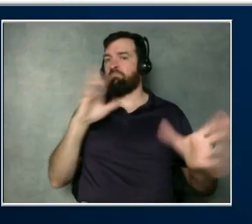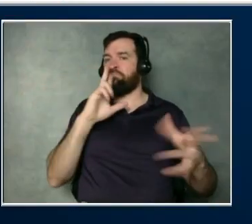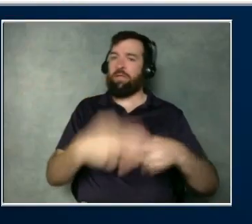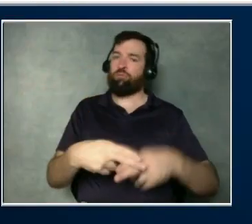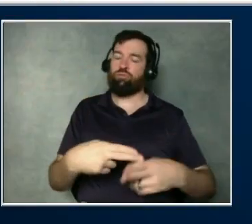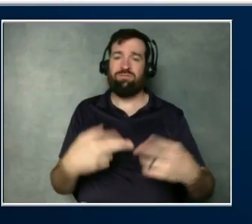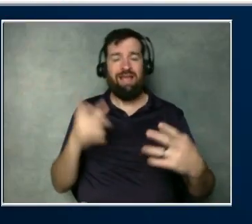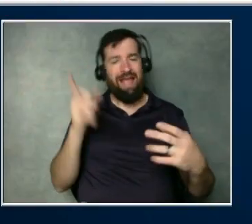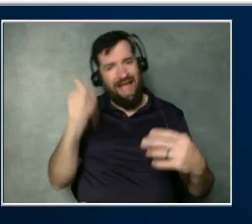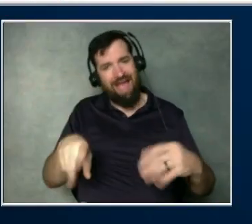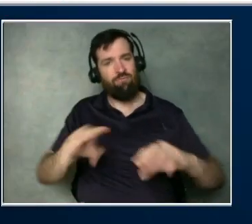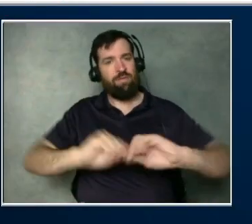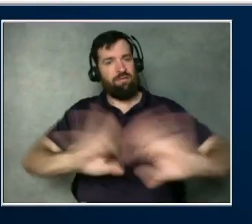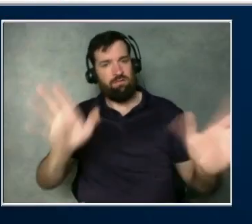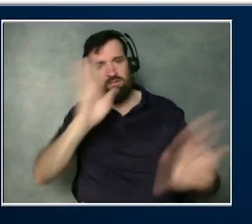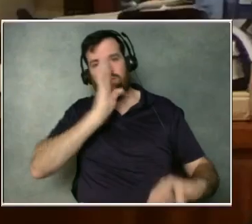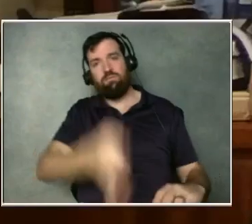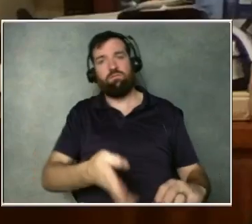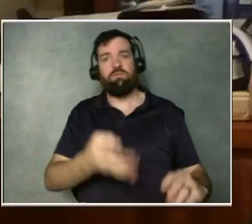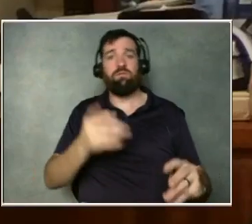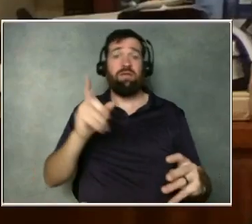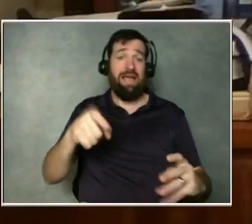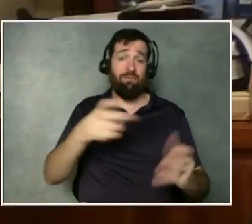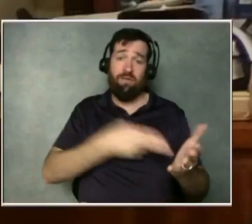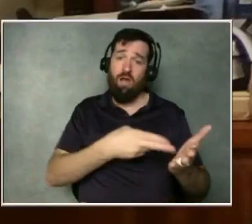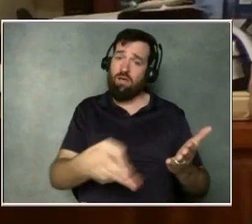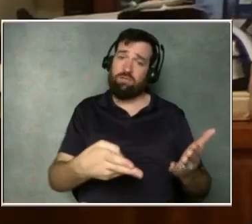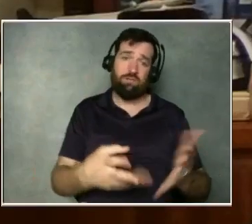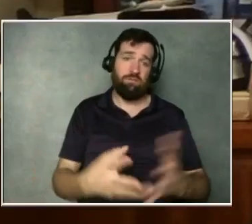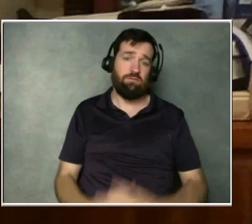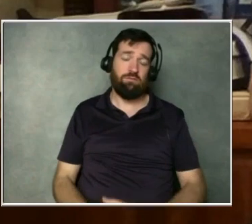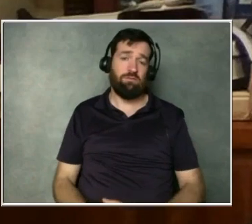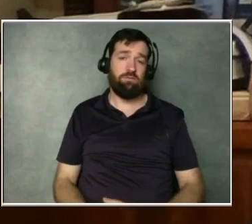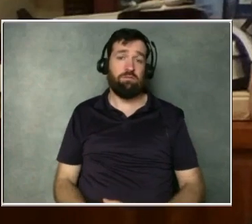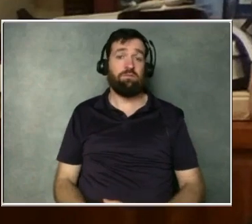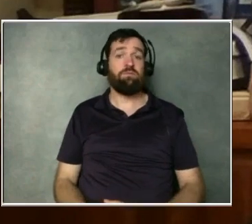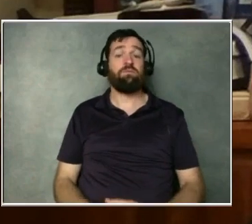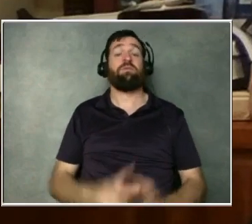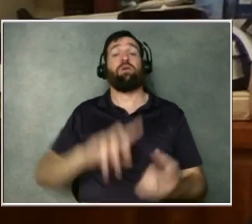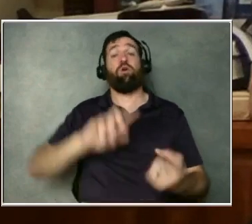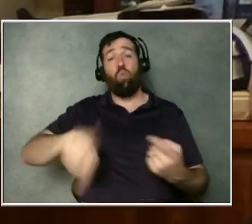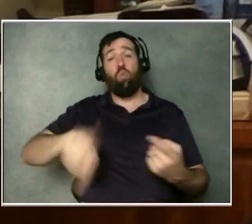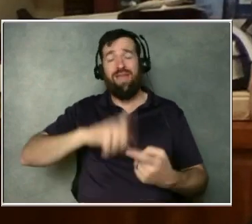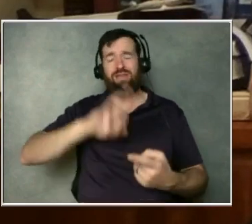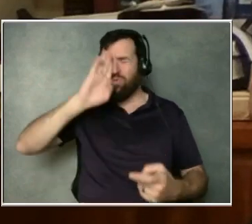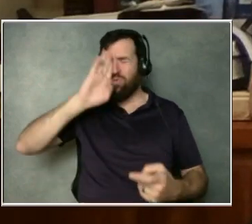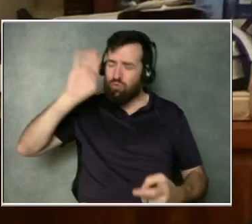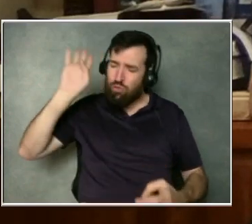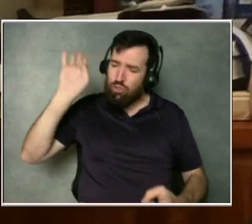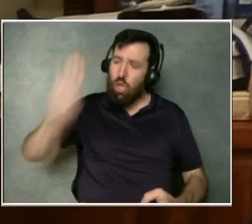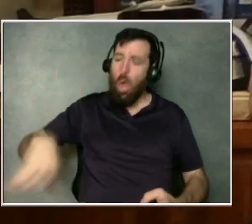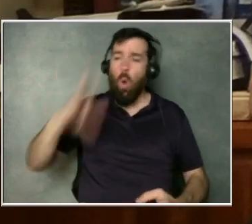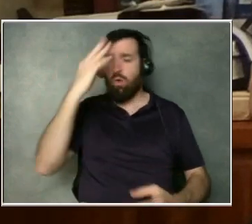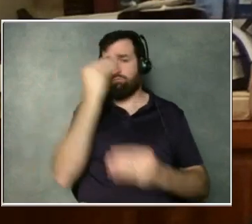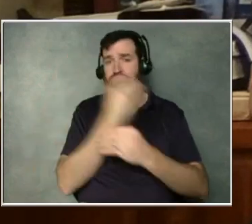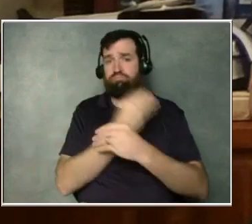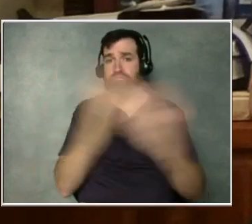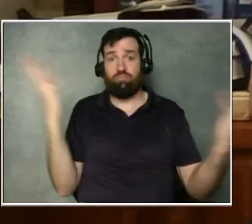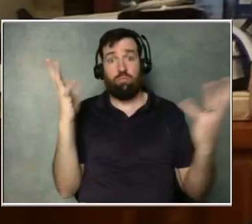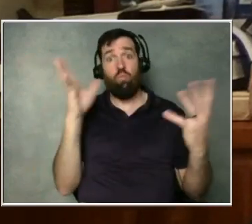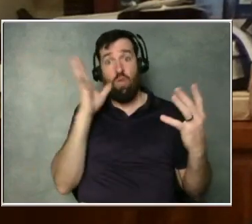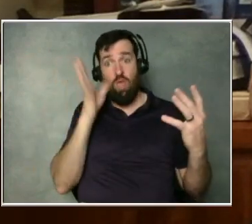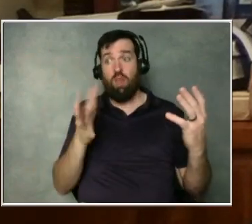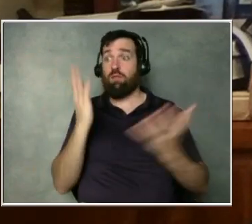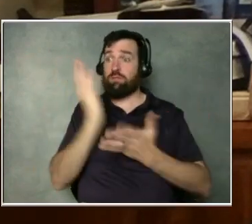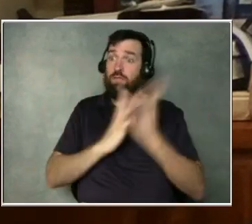have to be transparent and you have to be honest, even when you know that giving this information is going to make some